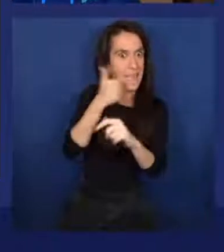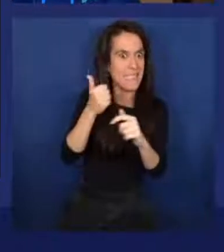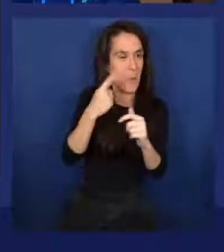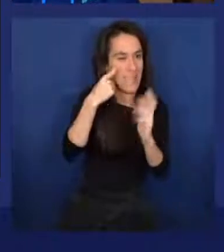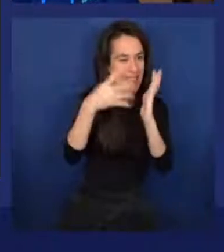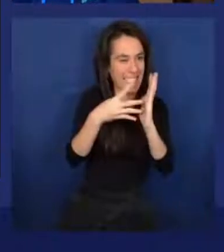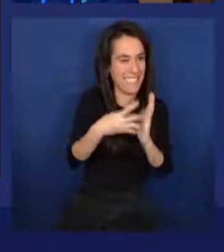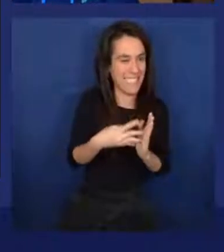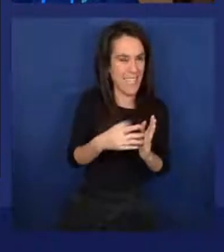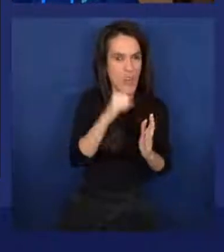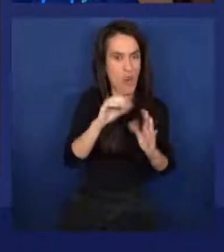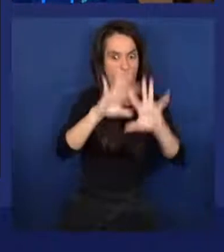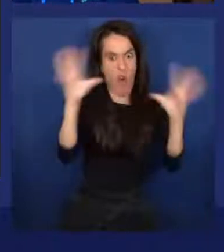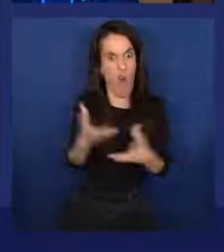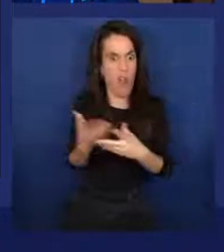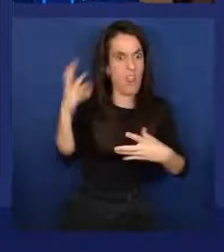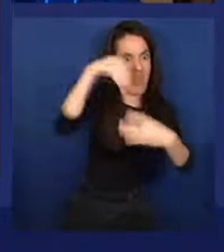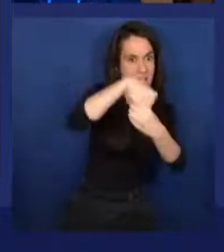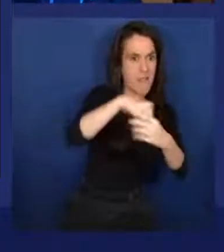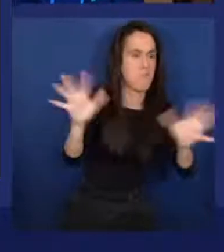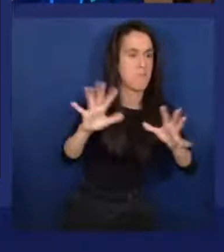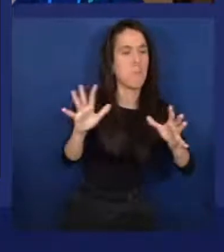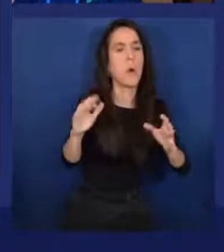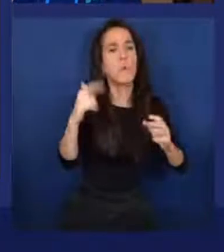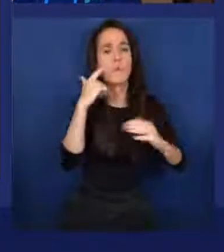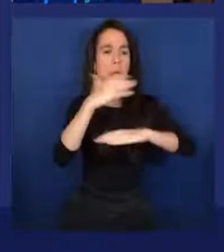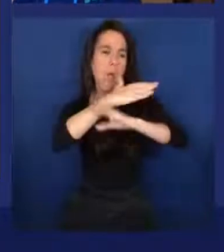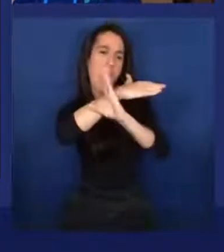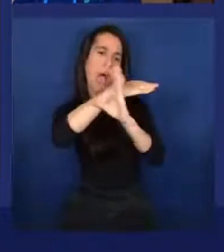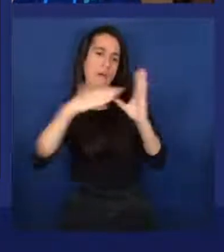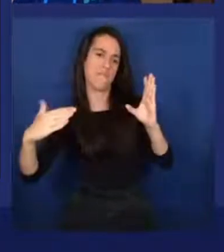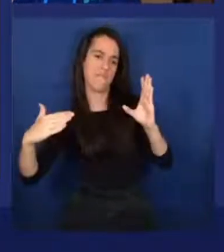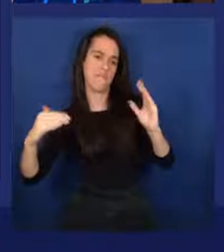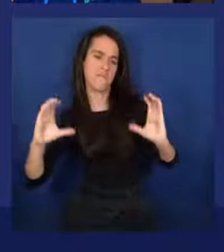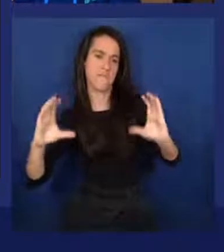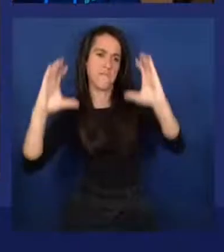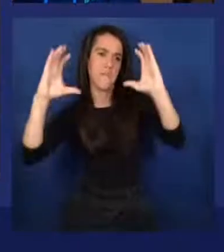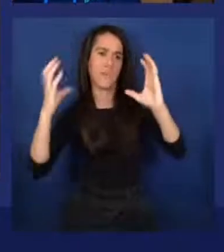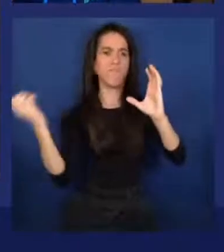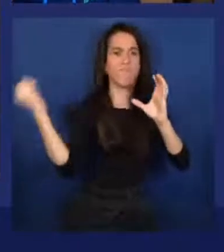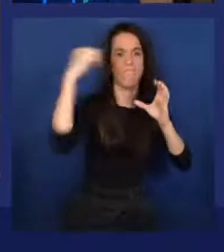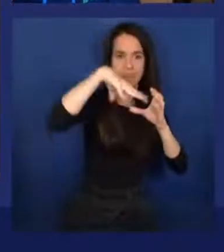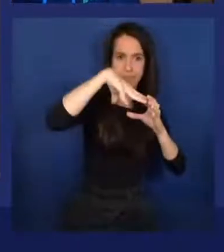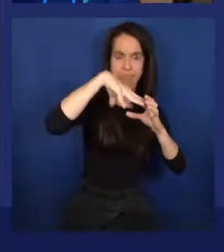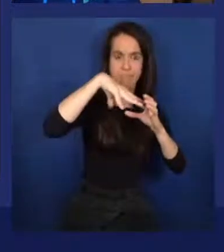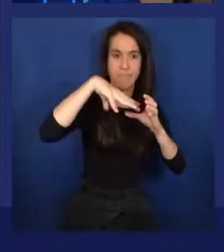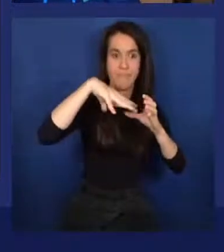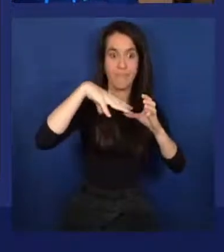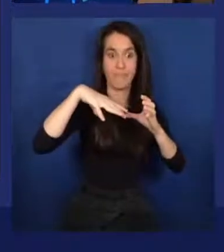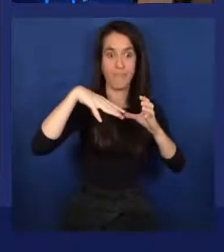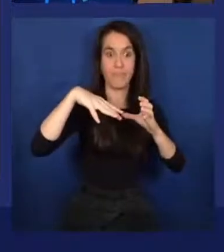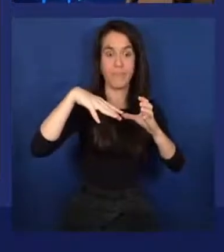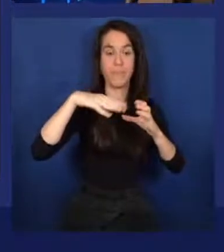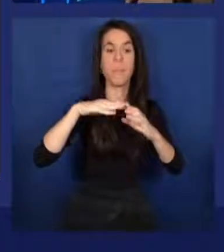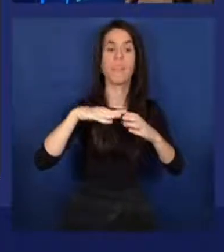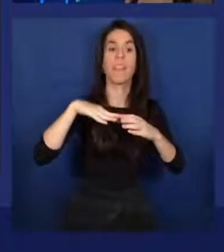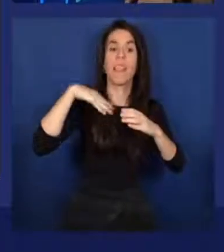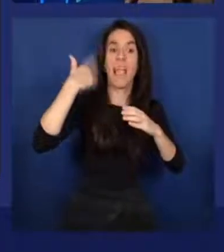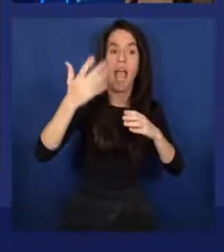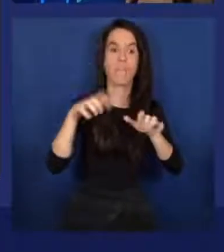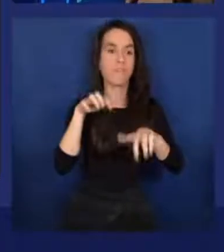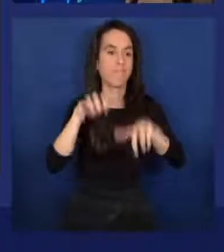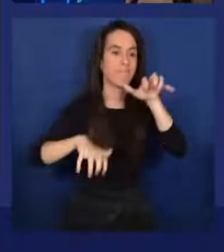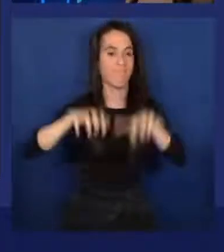take these and we save the last ones. We open them, and then we have to say, all right, this is